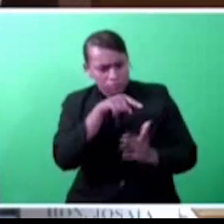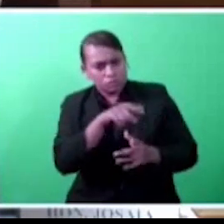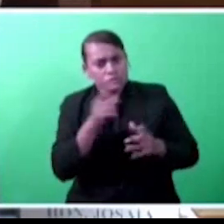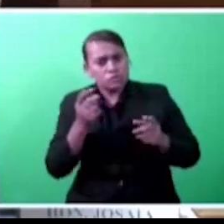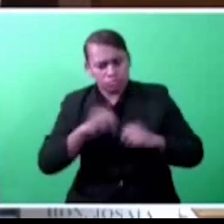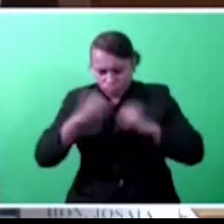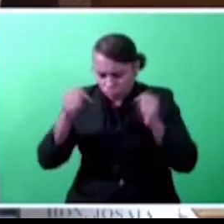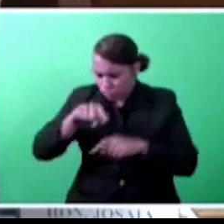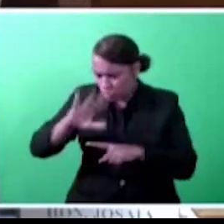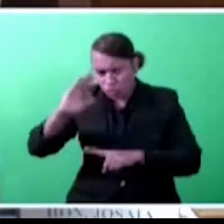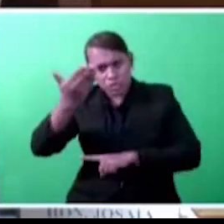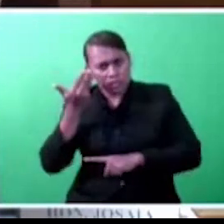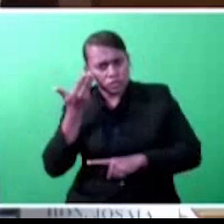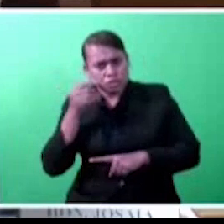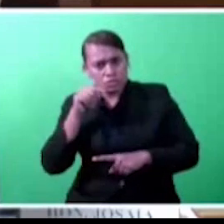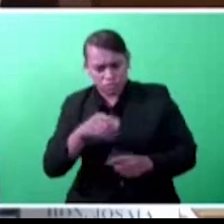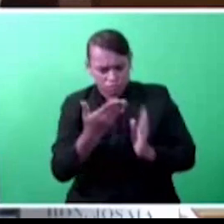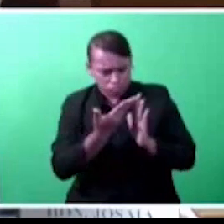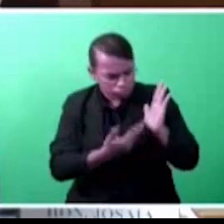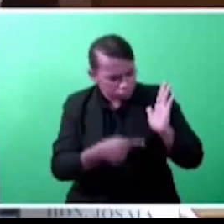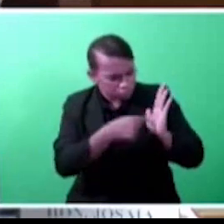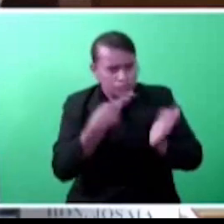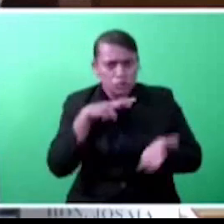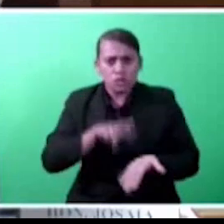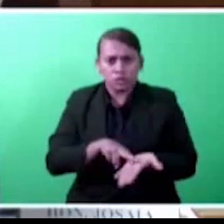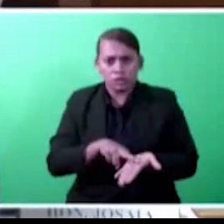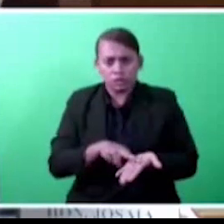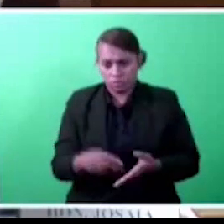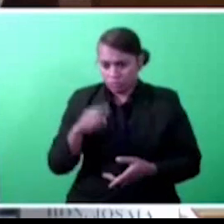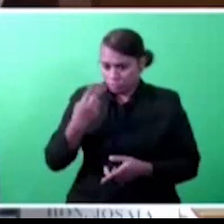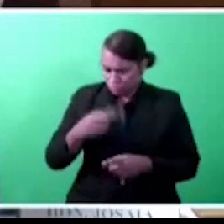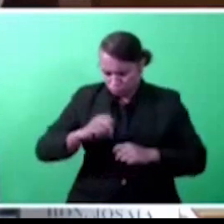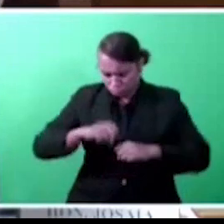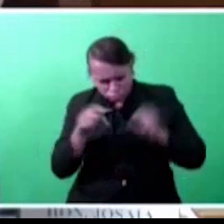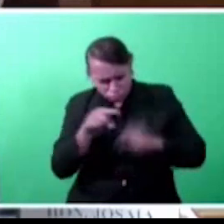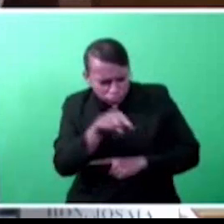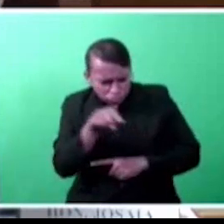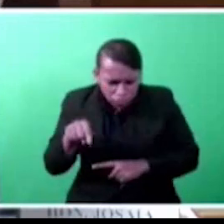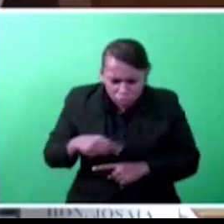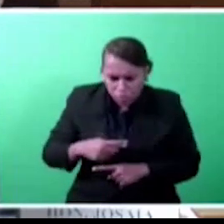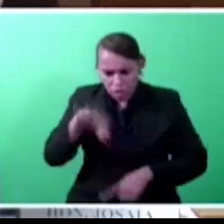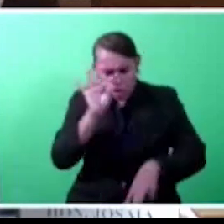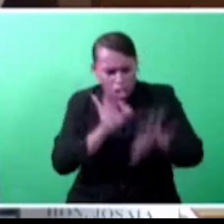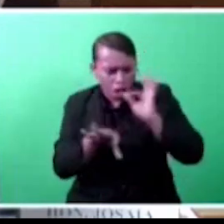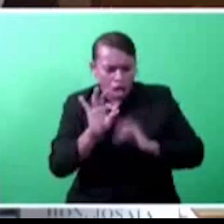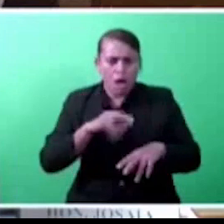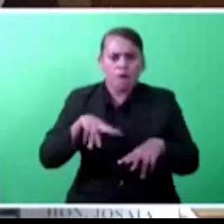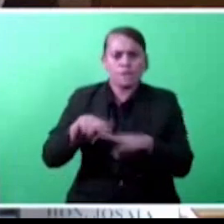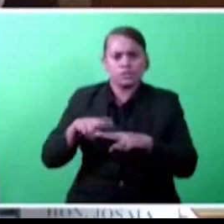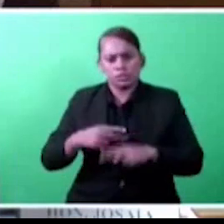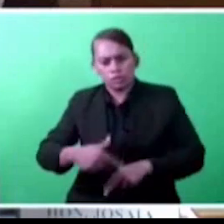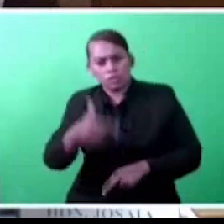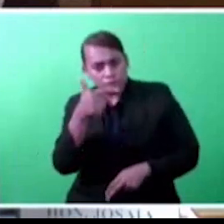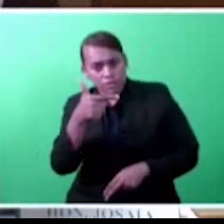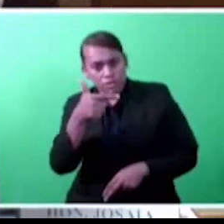an audit. The ICVM, Mr. Speaker, conducted its audit in Fiji on 7 of the 8